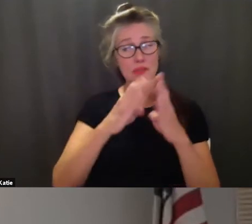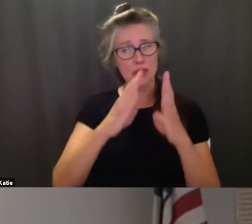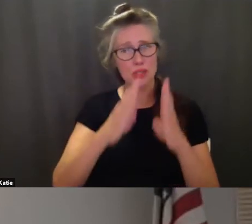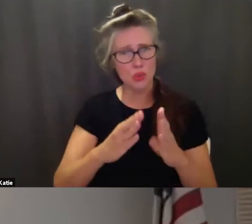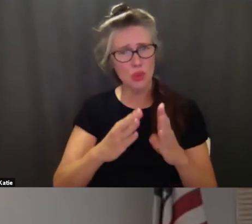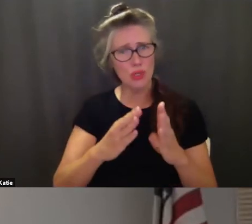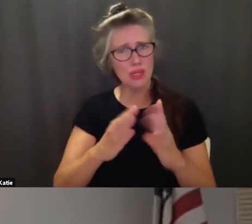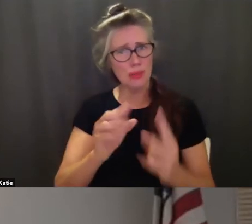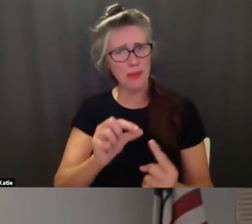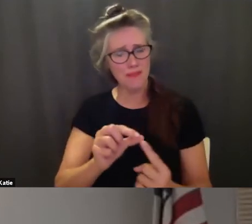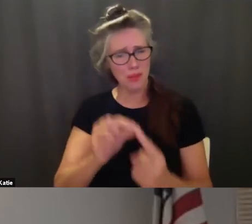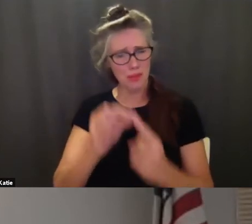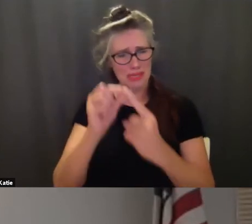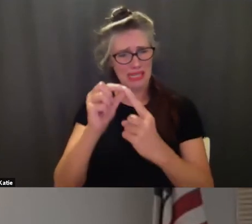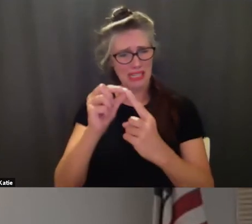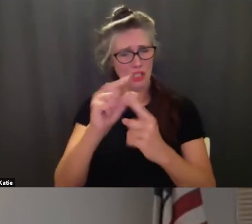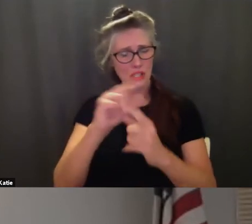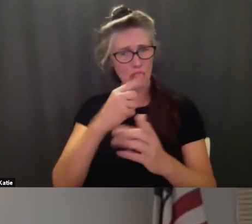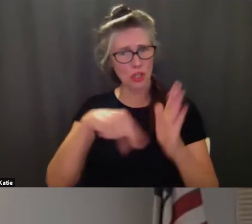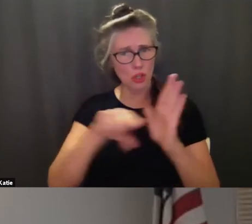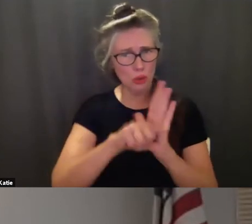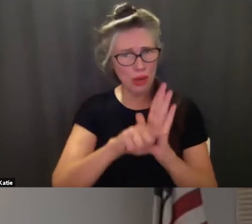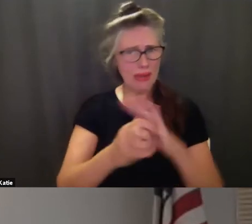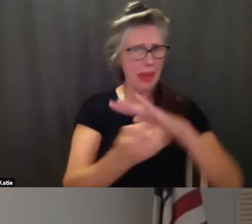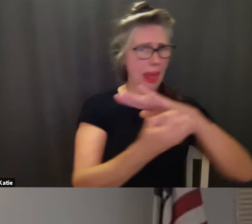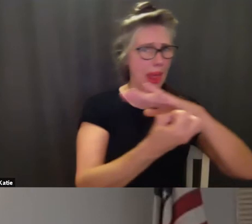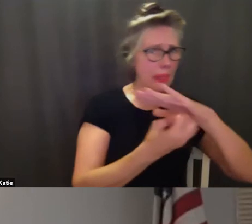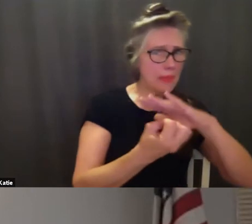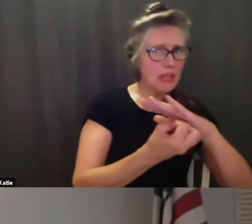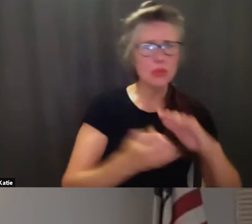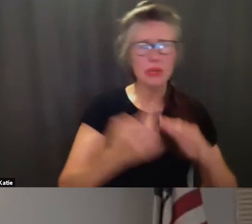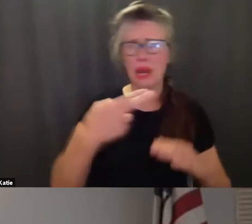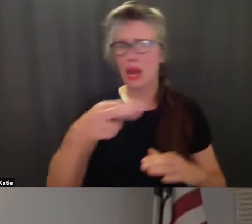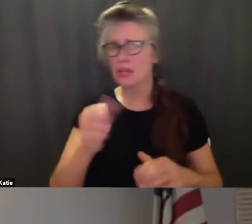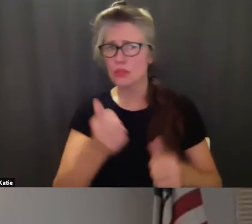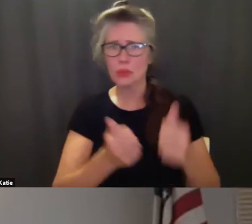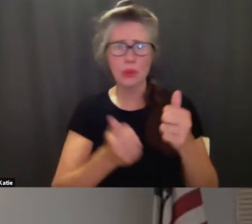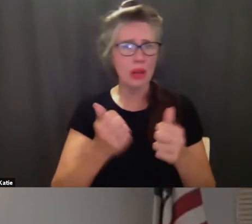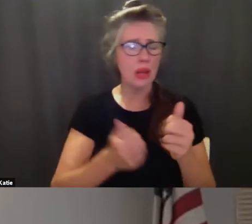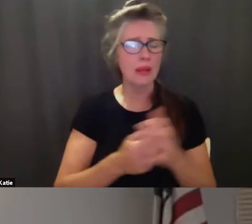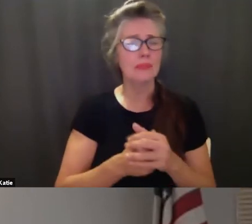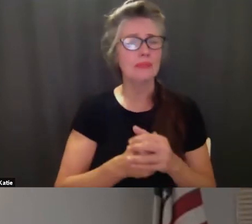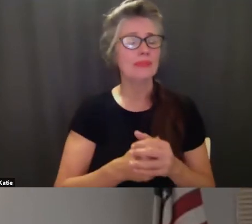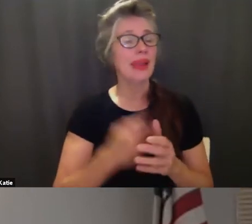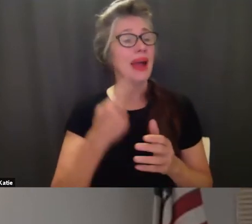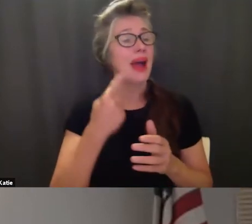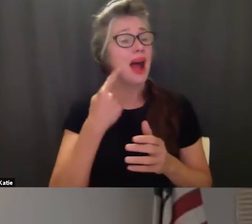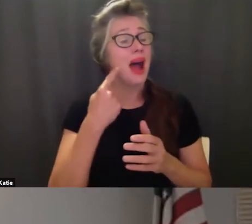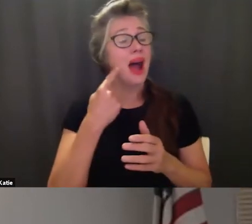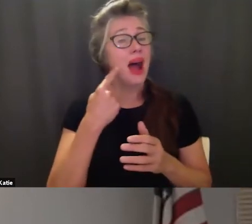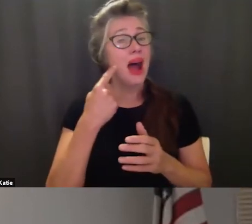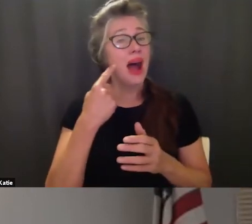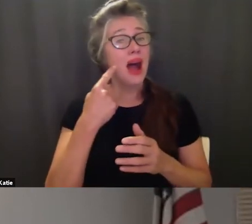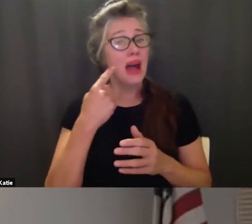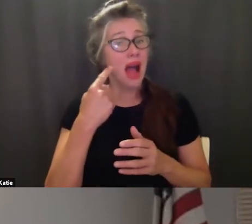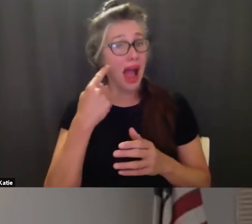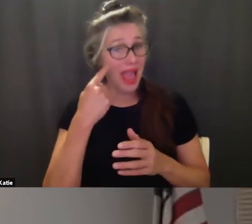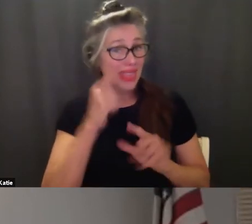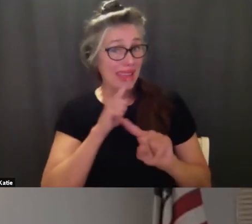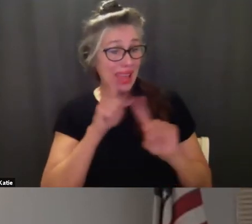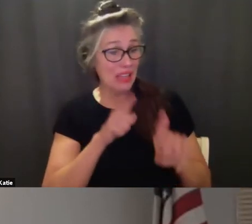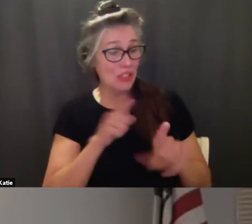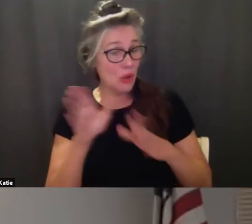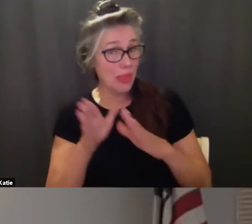grade, elementary, high school, or? I think the plan, Board Member Munoz, is